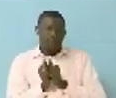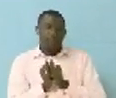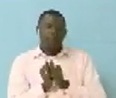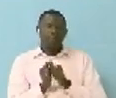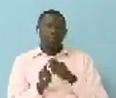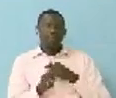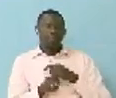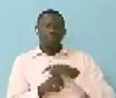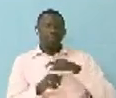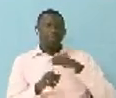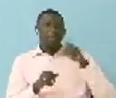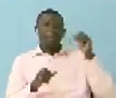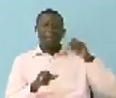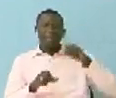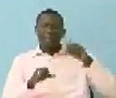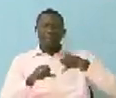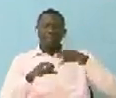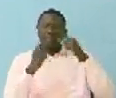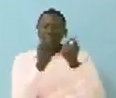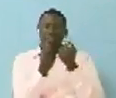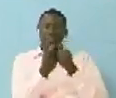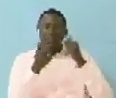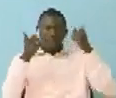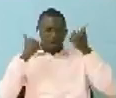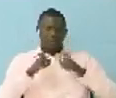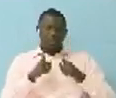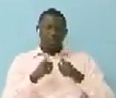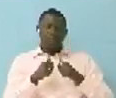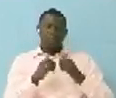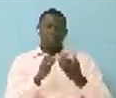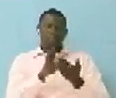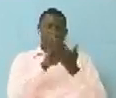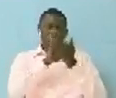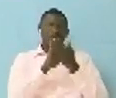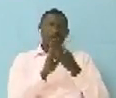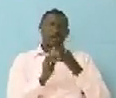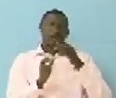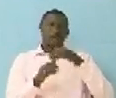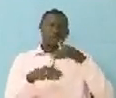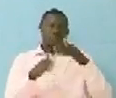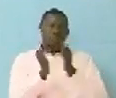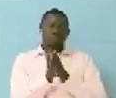the terrible things that happened before that panel on that night?